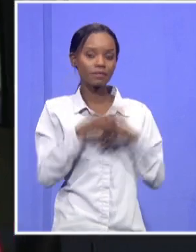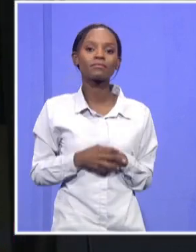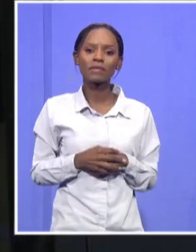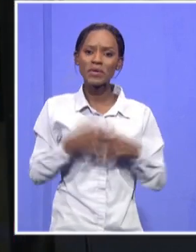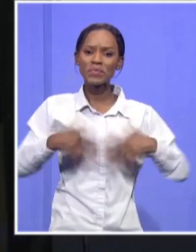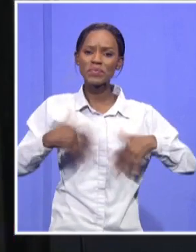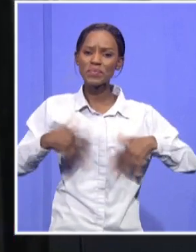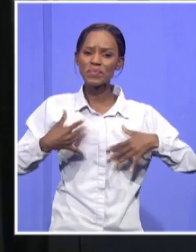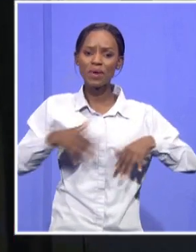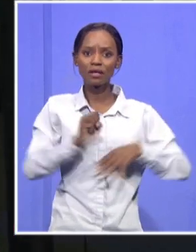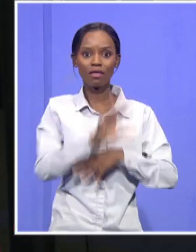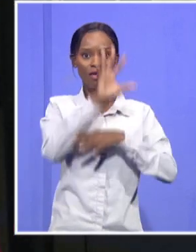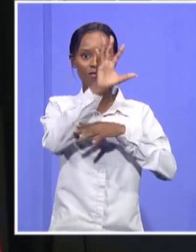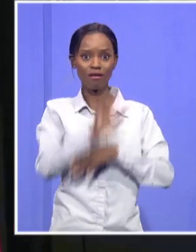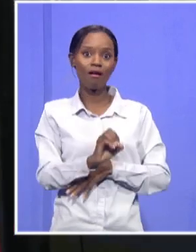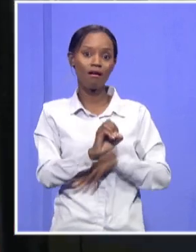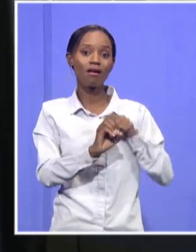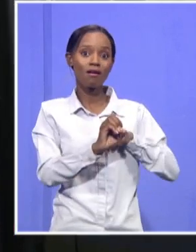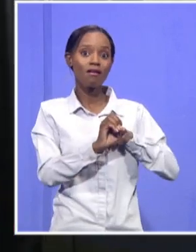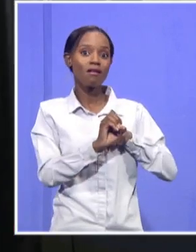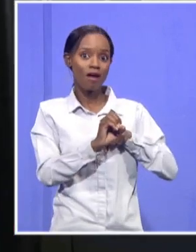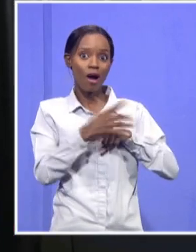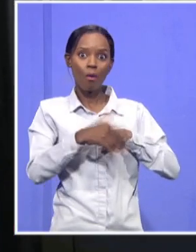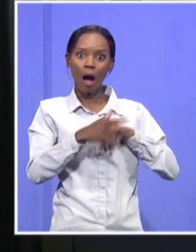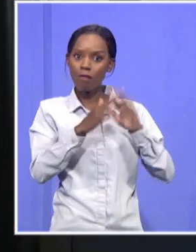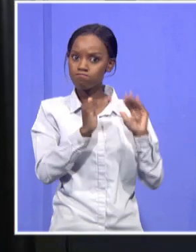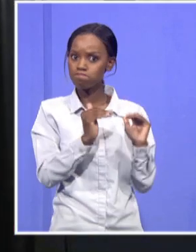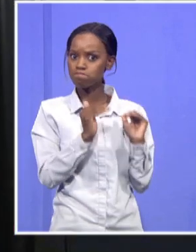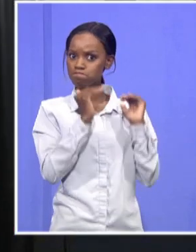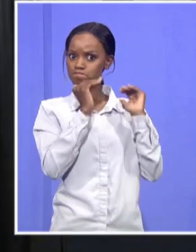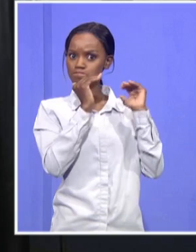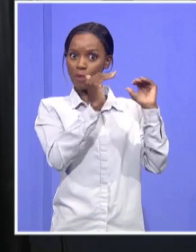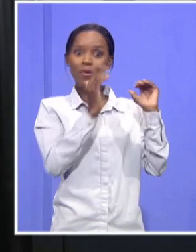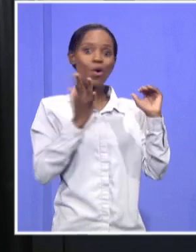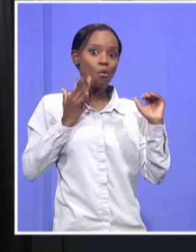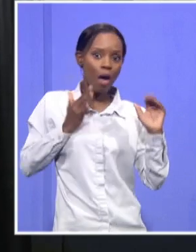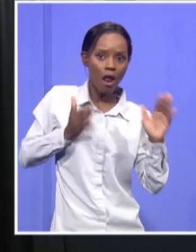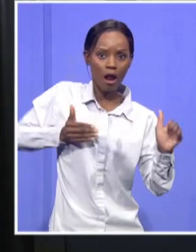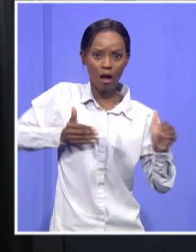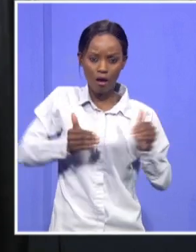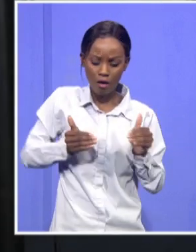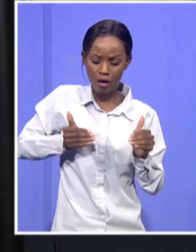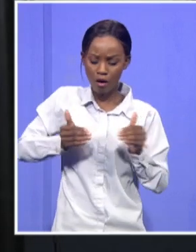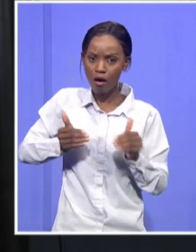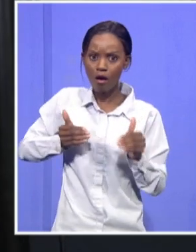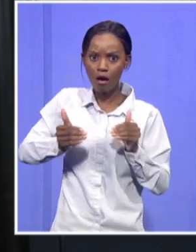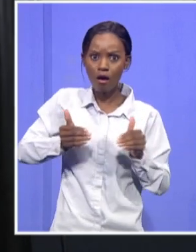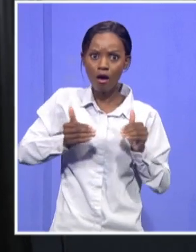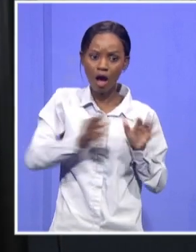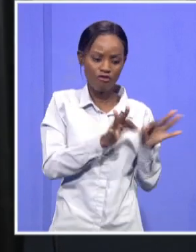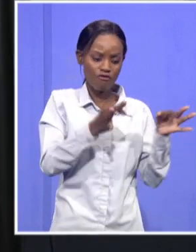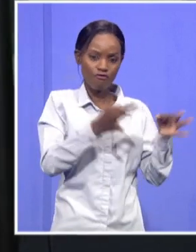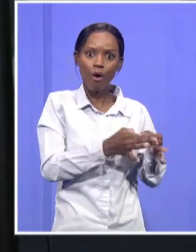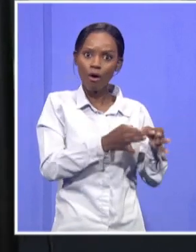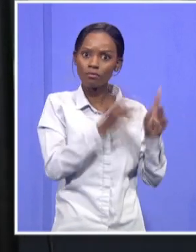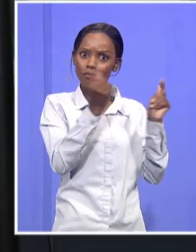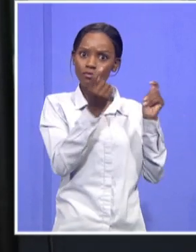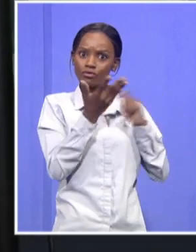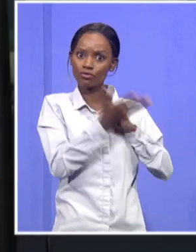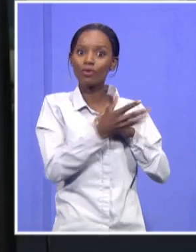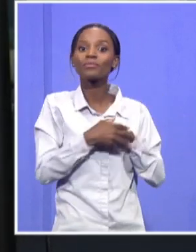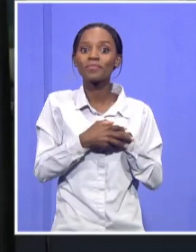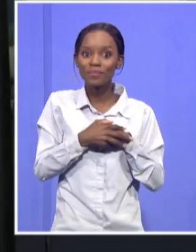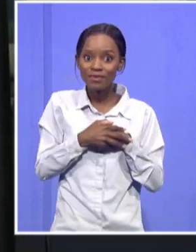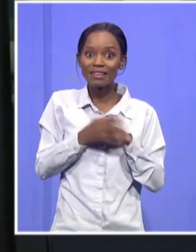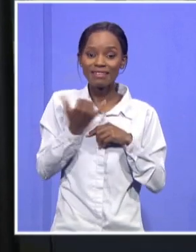that South Africa is really putting a very high bar when organizing this very big science forum. The question is how much the messages coming